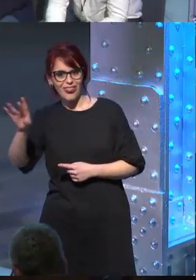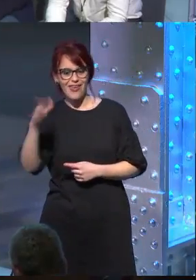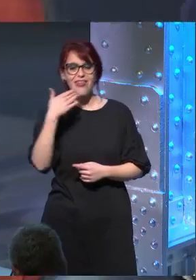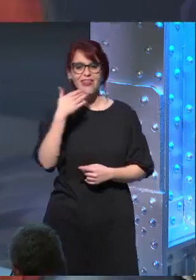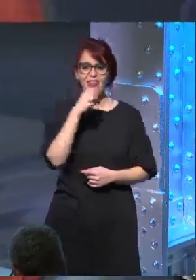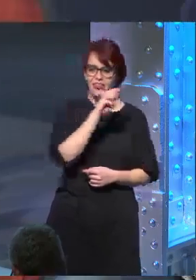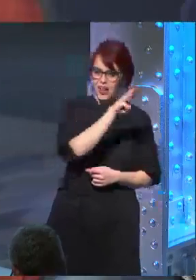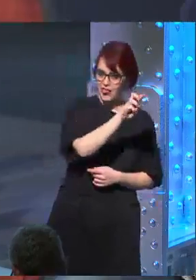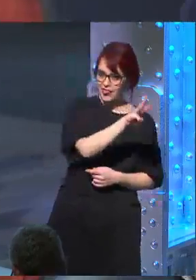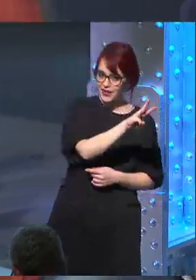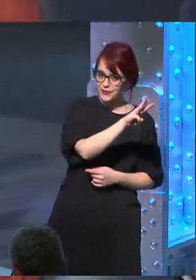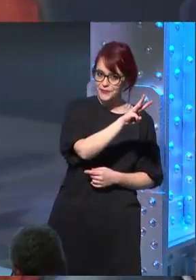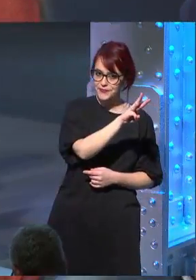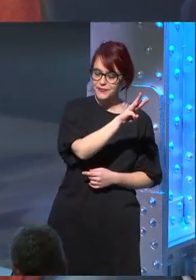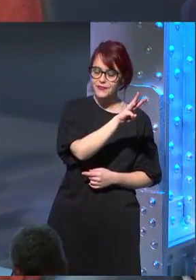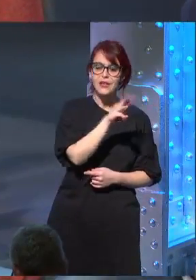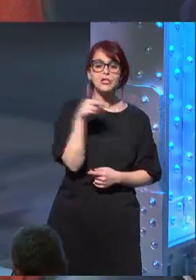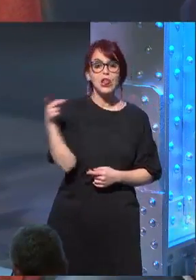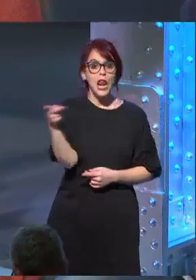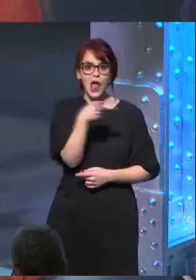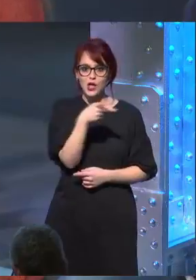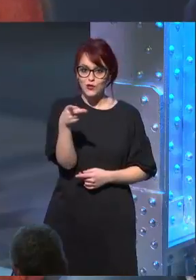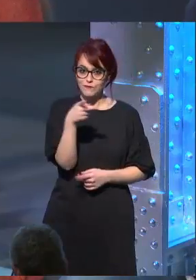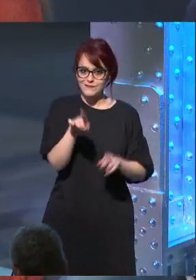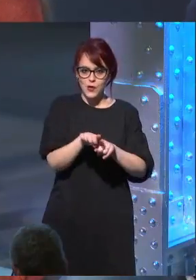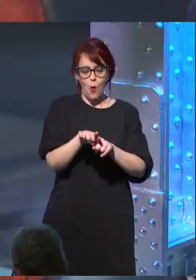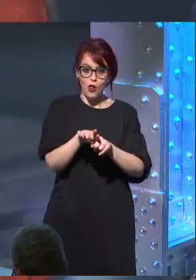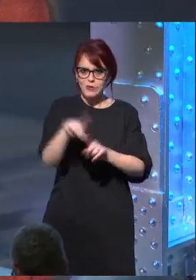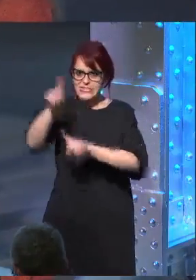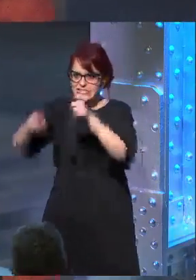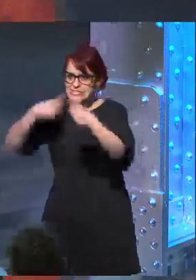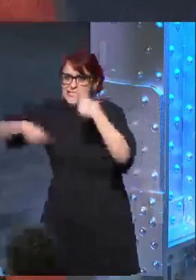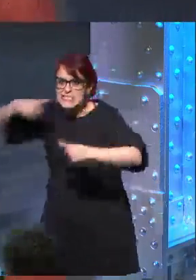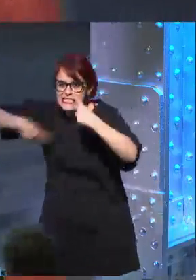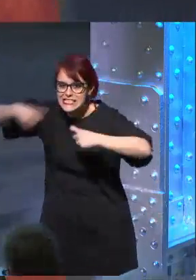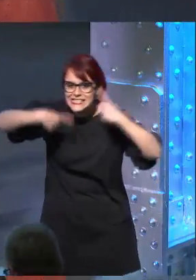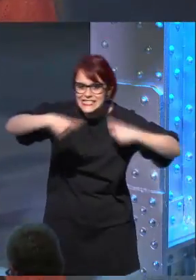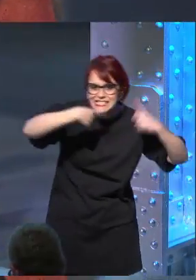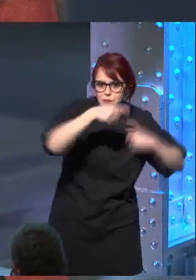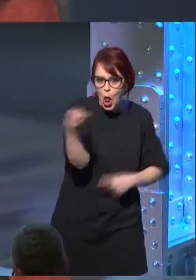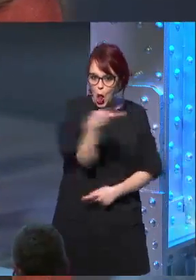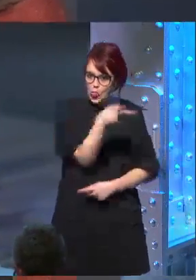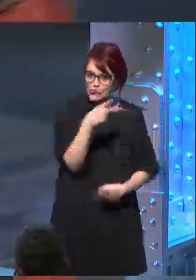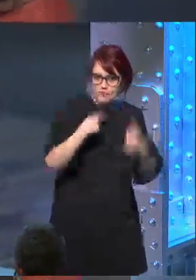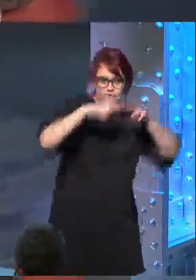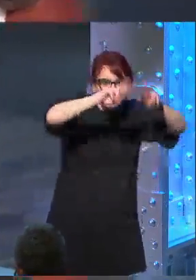our protagonists. They are 15 and 13 years old, and among us, we